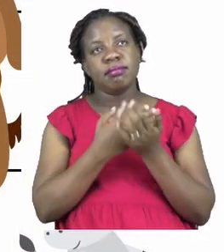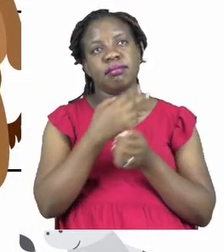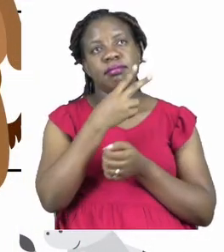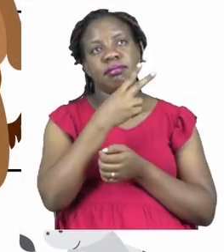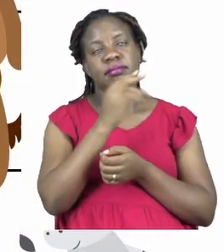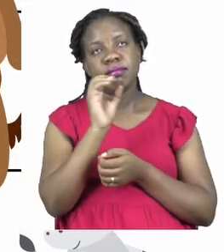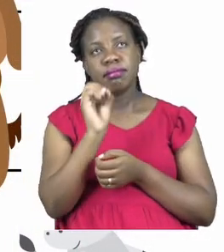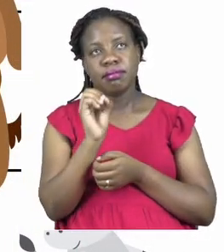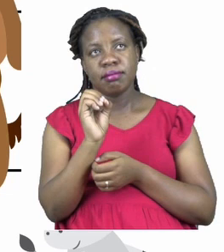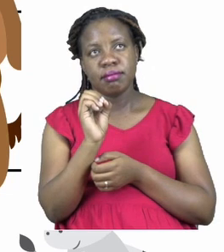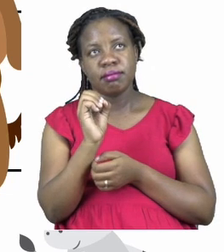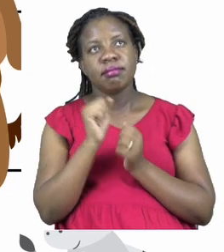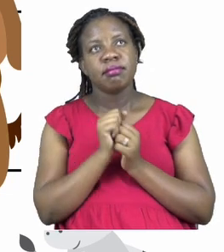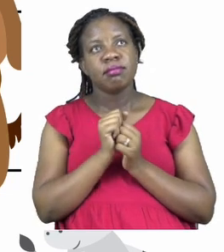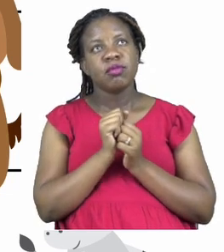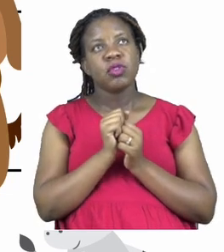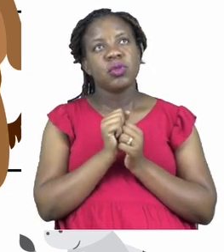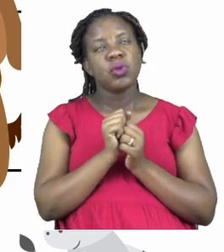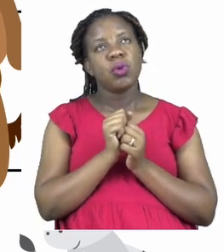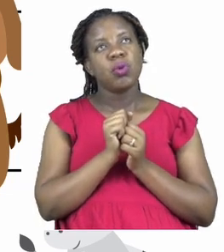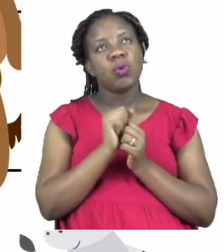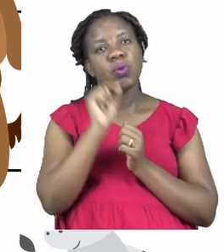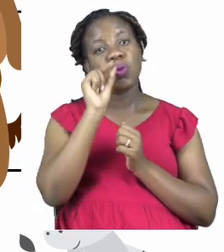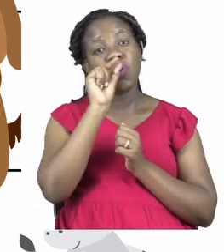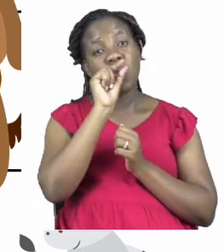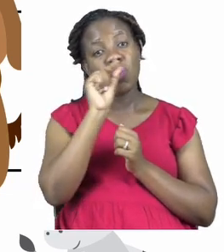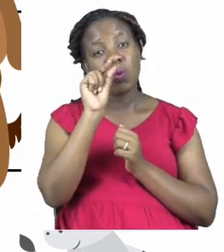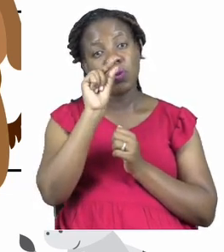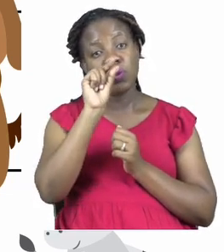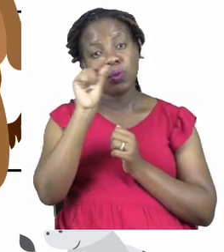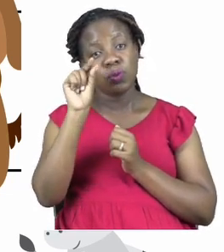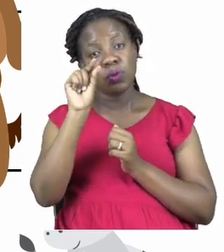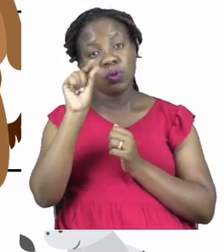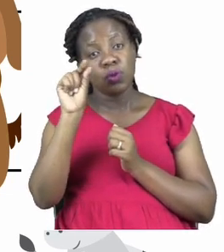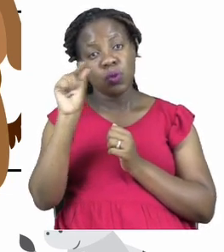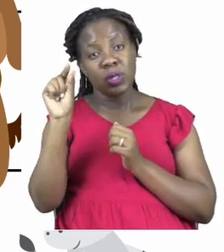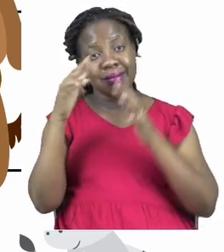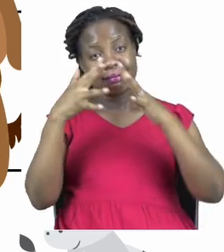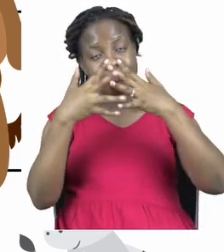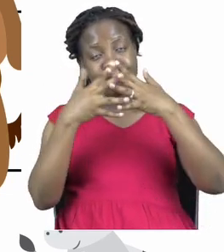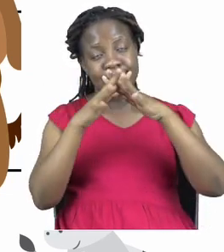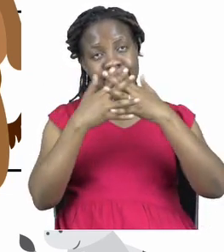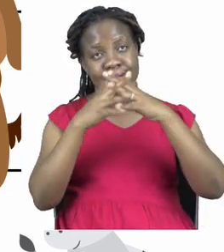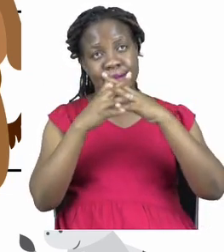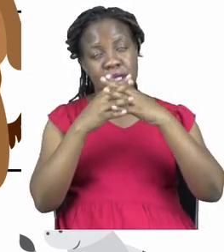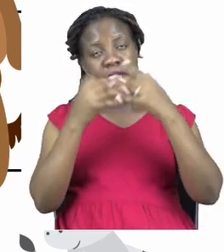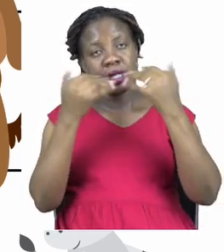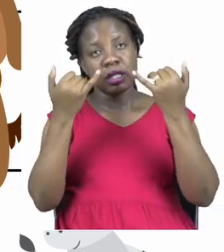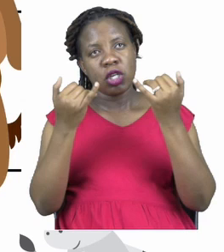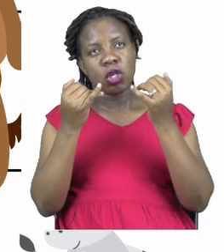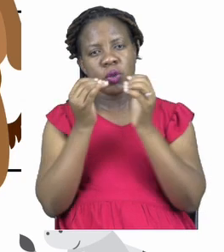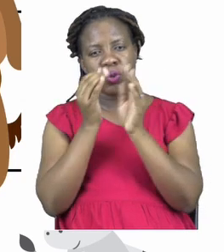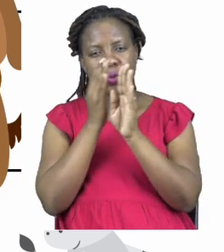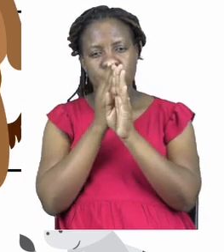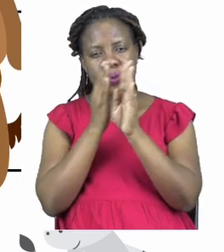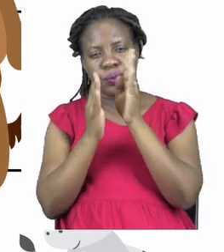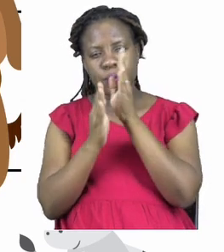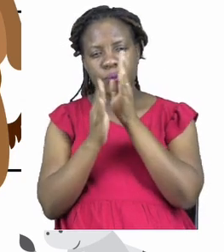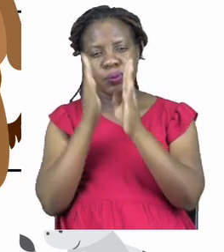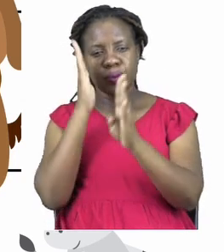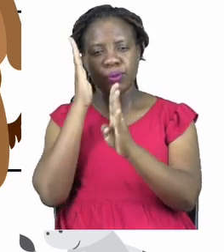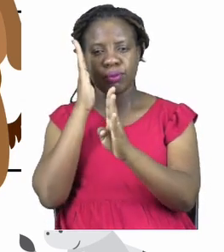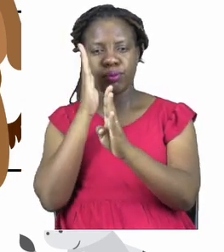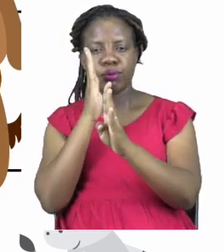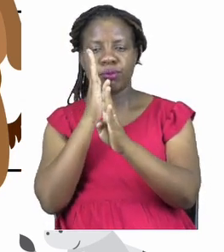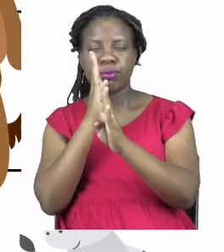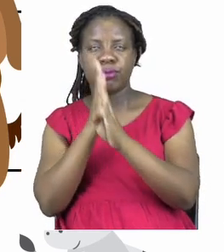job to rearrange the words so that they can make complete sentences. We have pictures to help us for some